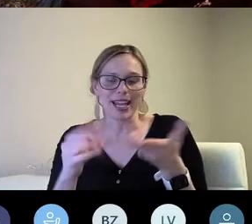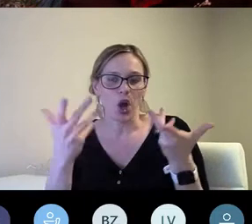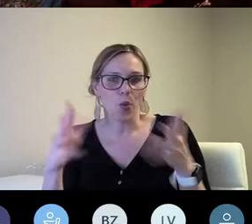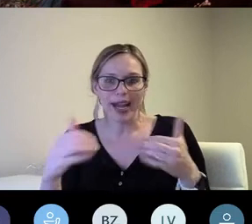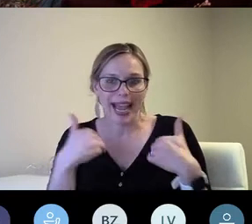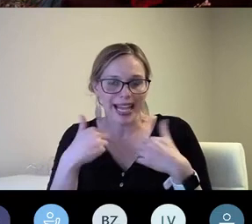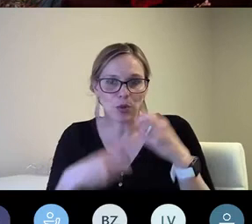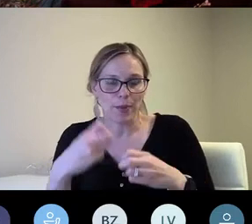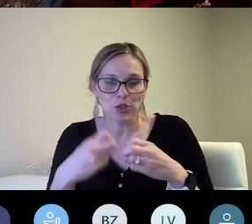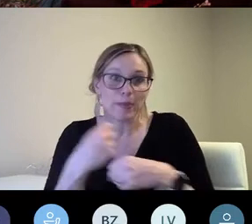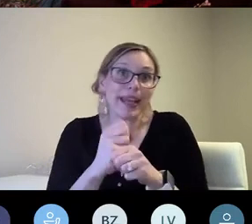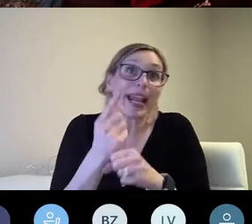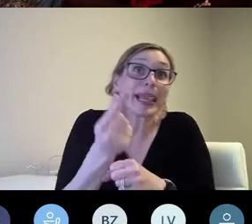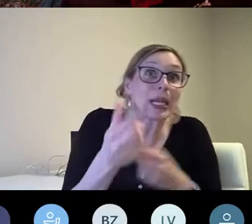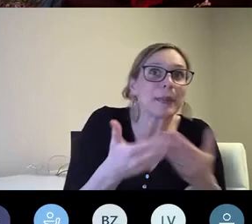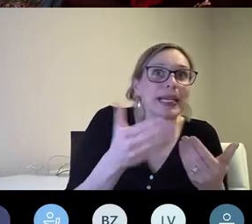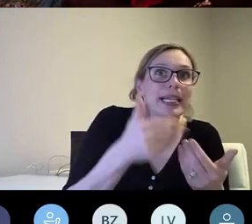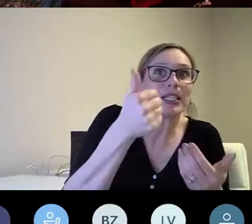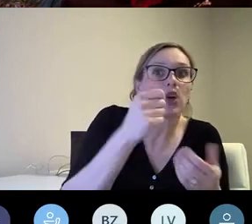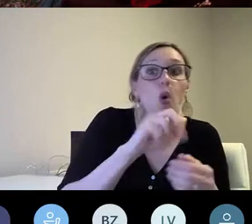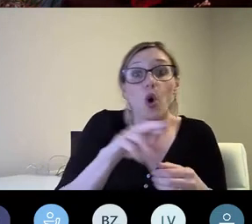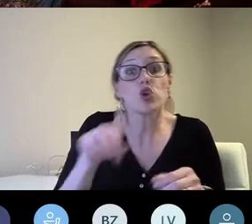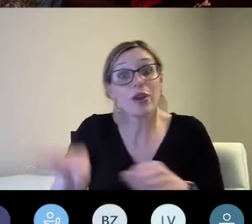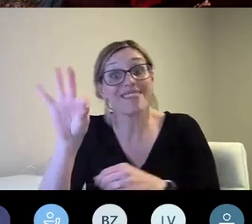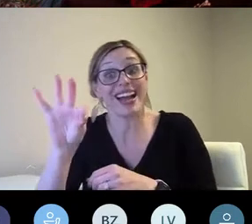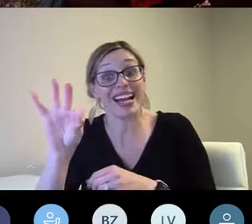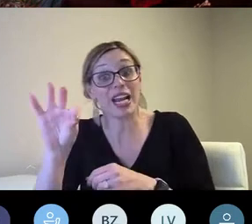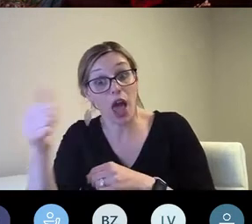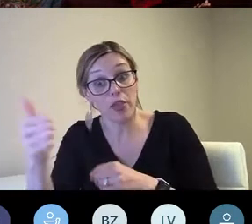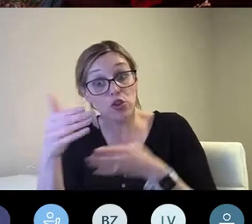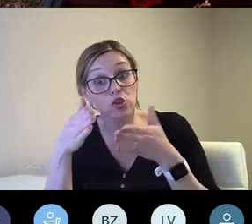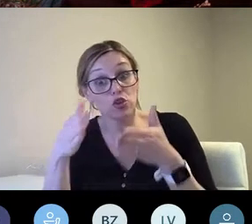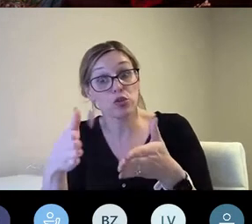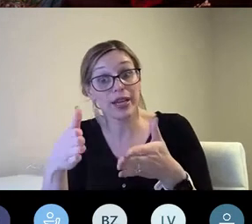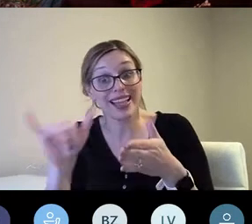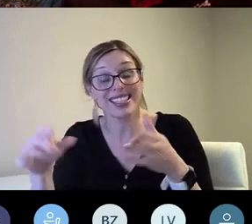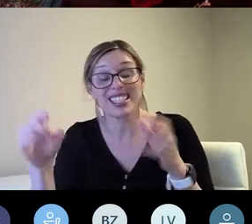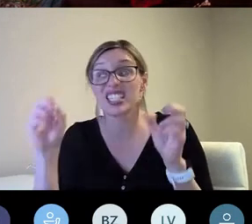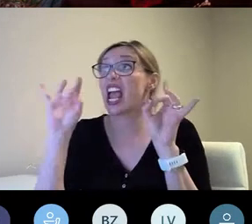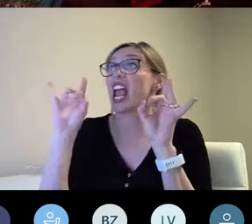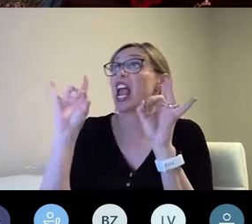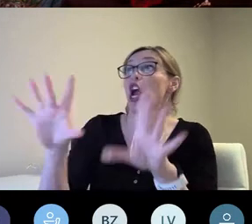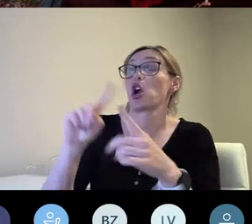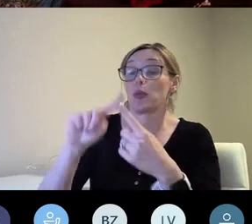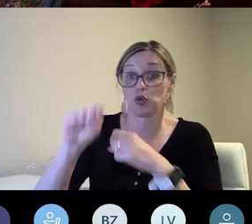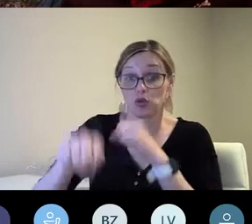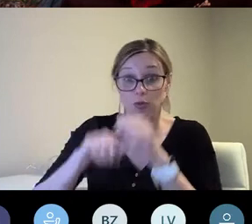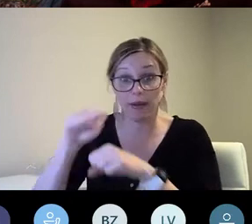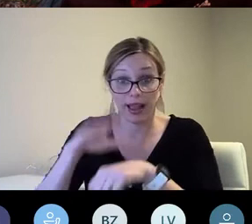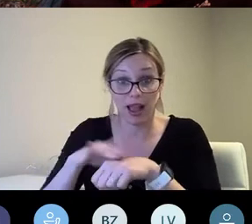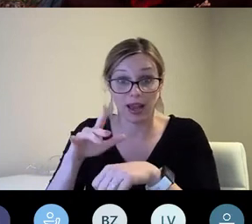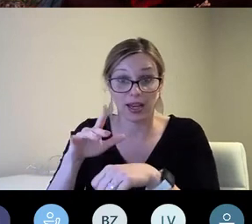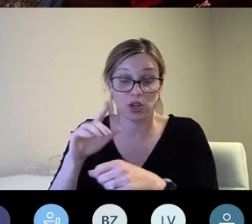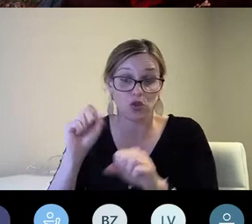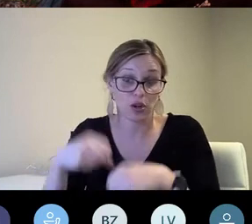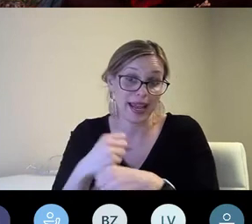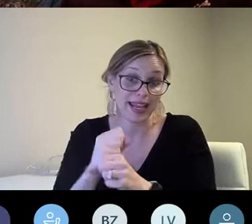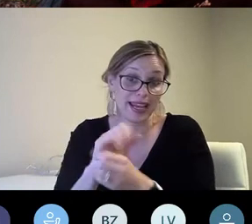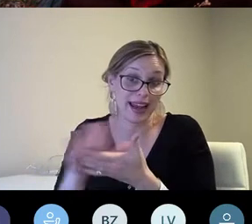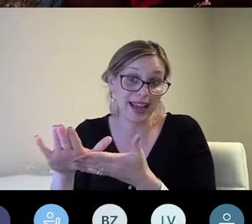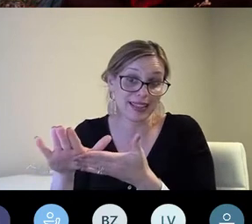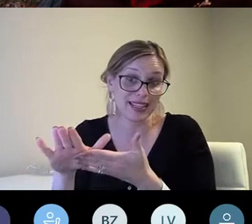making it a little bit easier, or you could take a street that is Hostile. terrible to ride on and make it nice. It just seems like